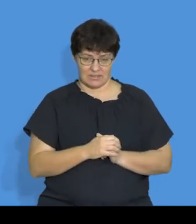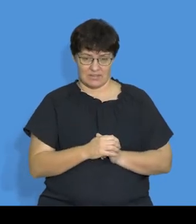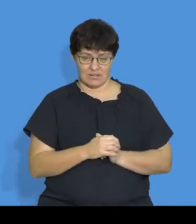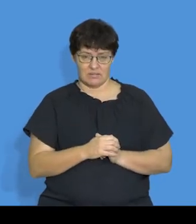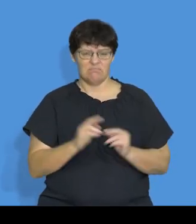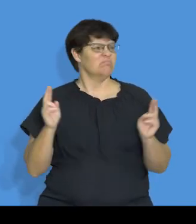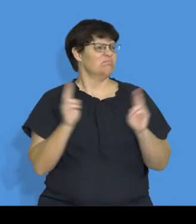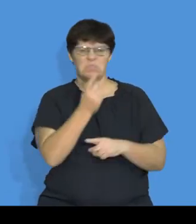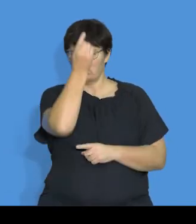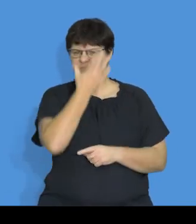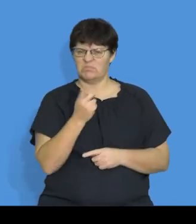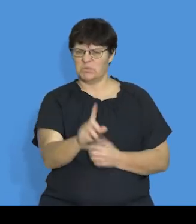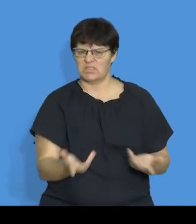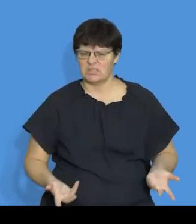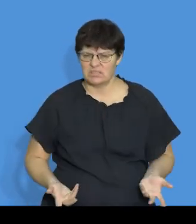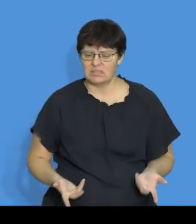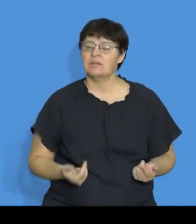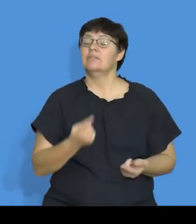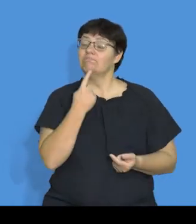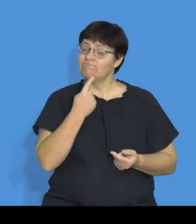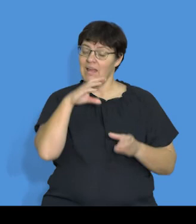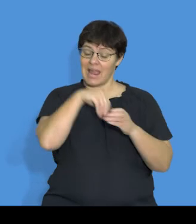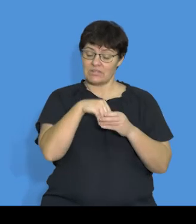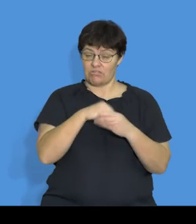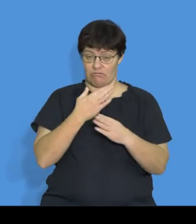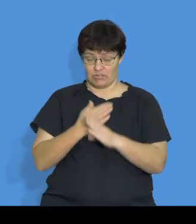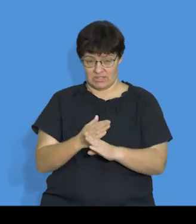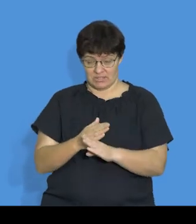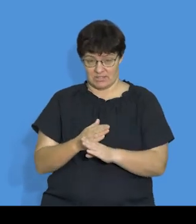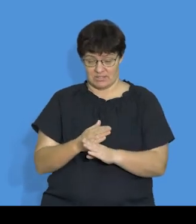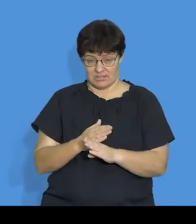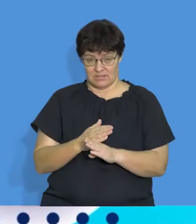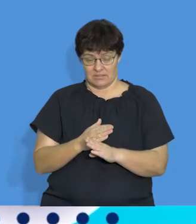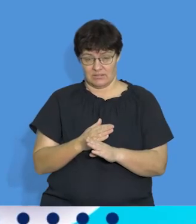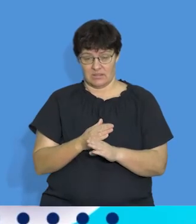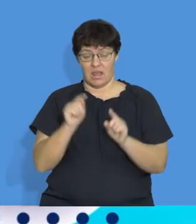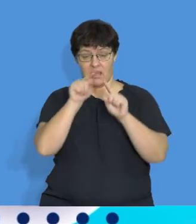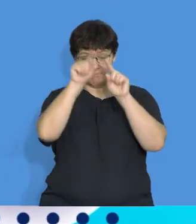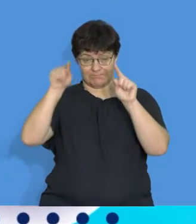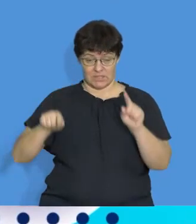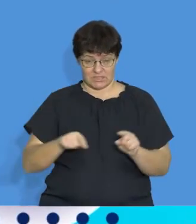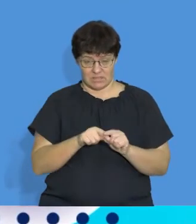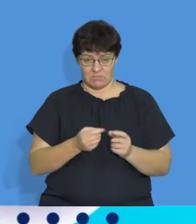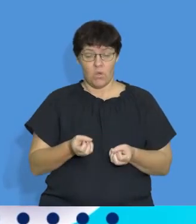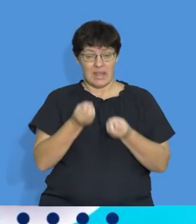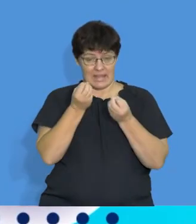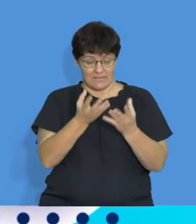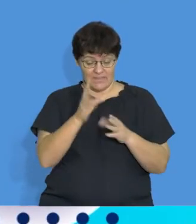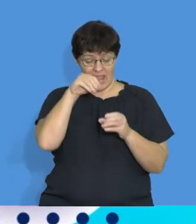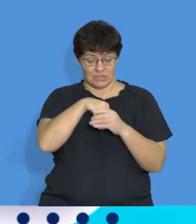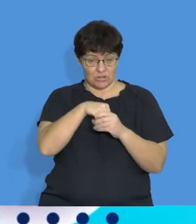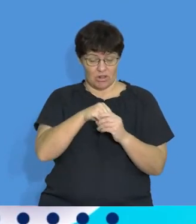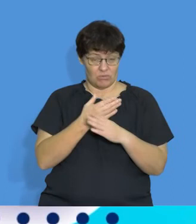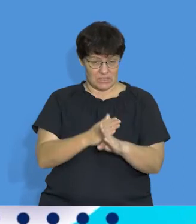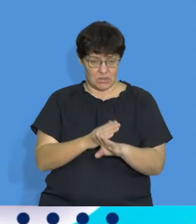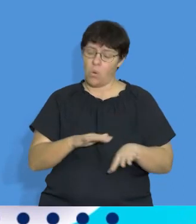saying, in as far as internal resistance is concerned, in a circuit, you can either be given internal resistance